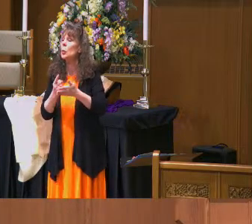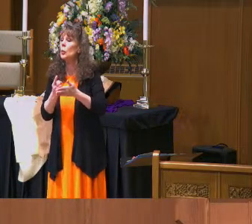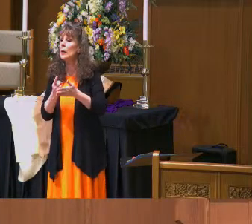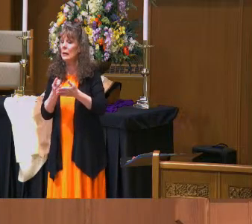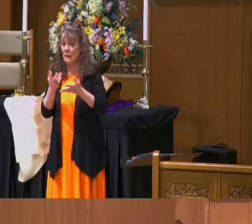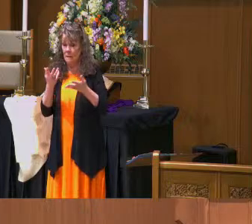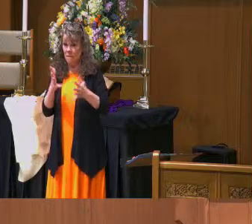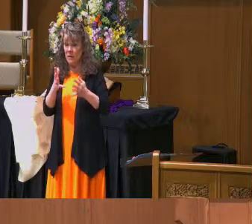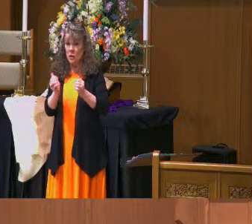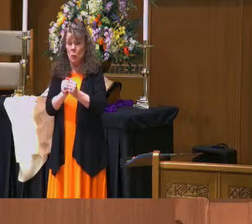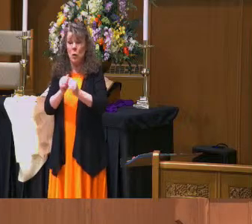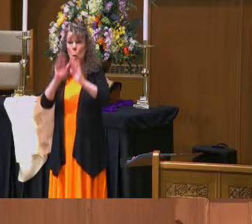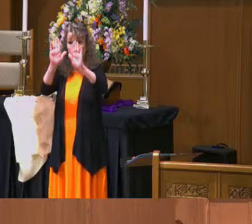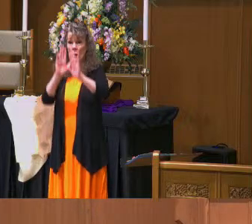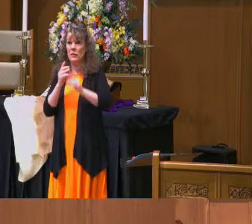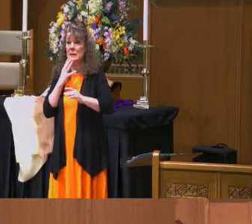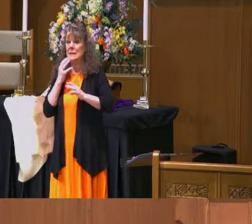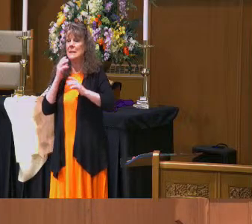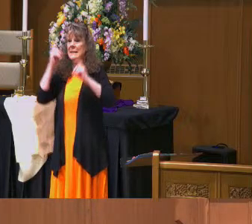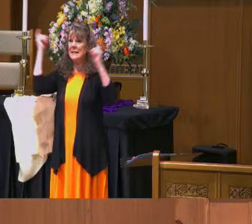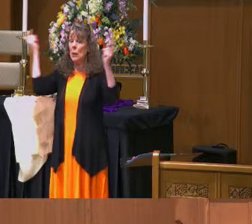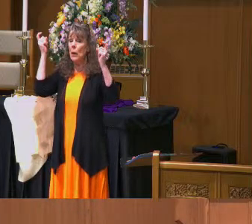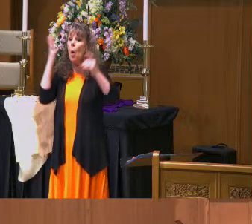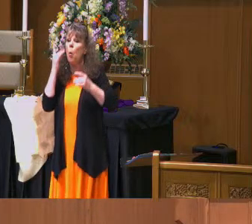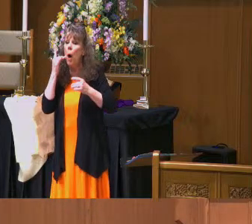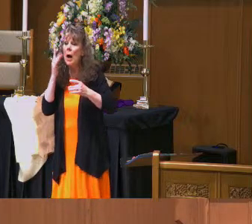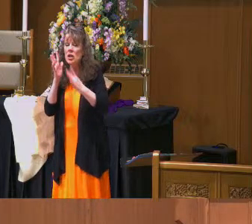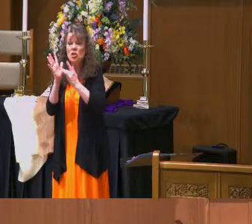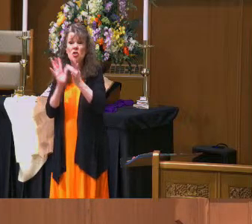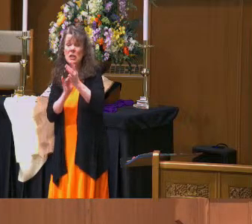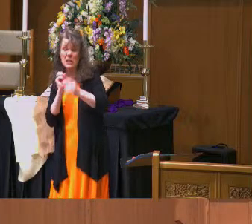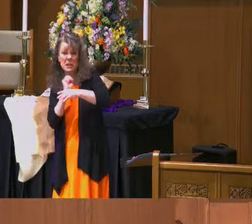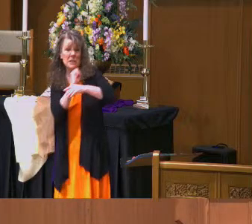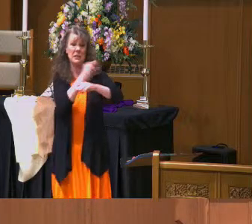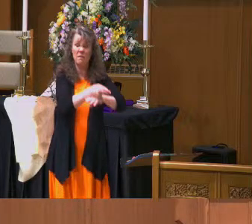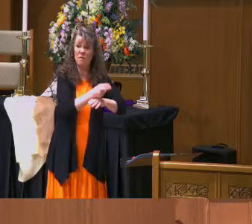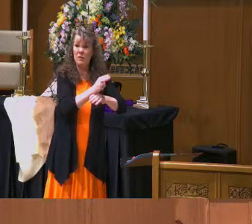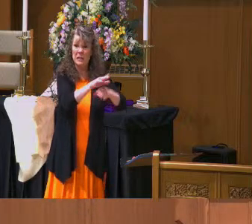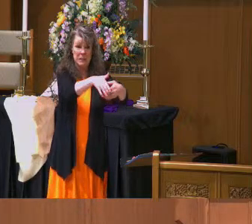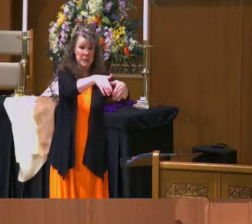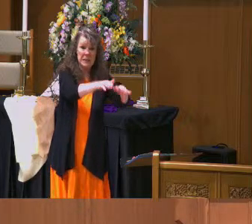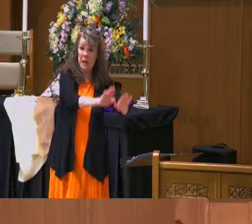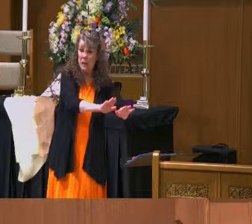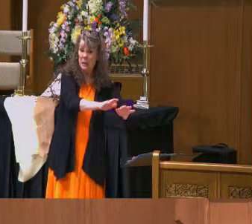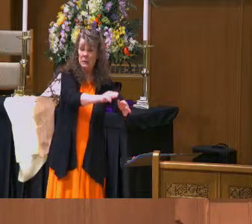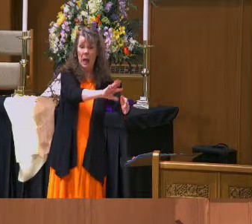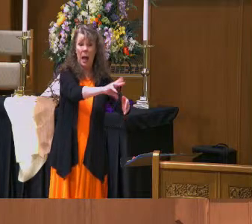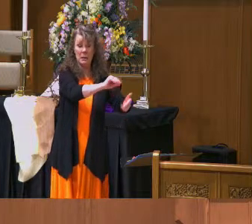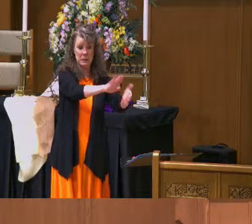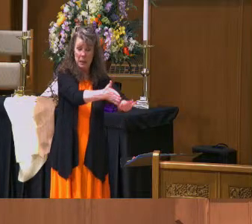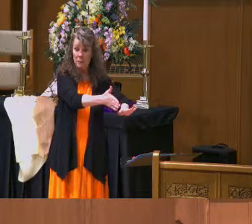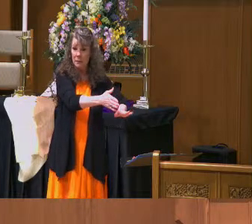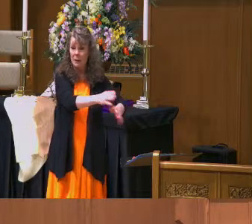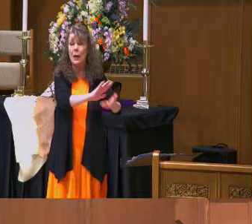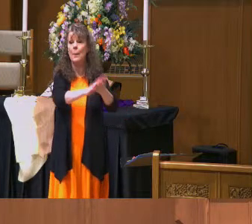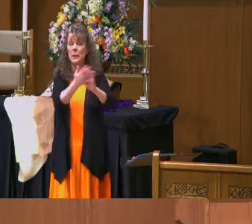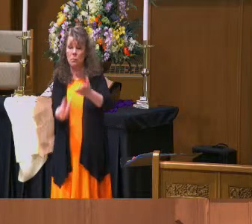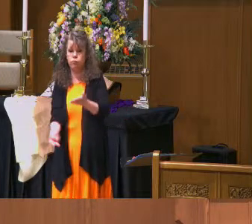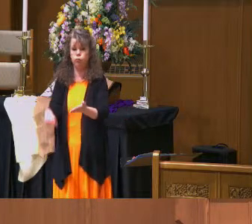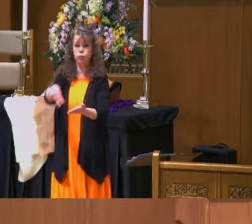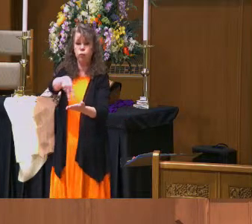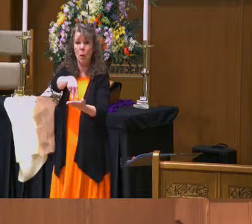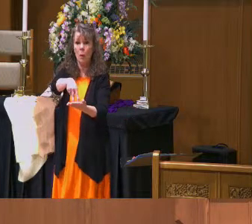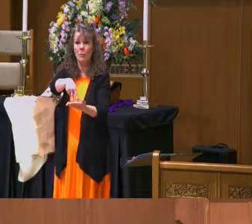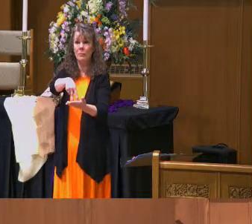greatest celebration, because Jesus will conquer death and the grave and be resurrected.